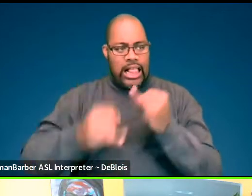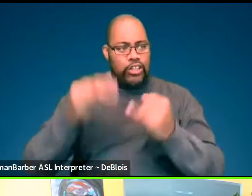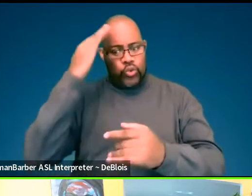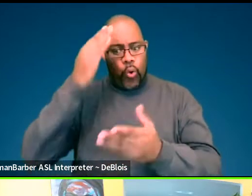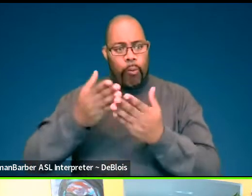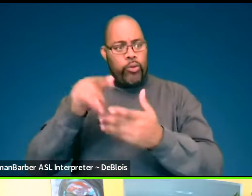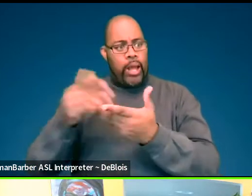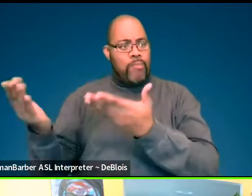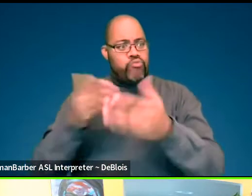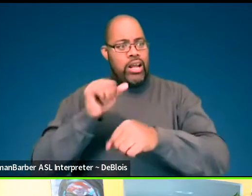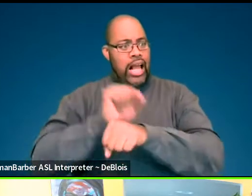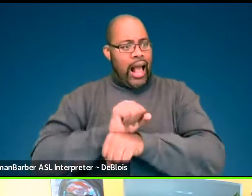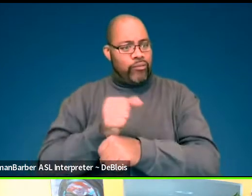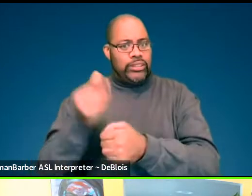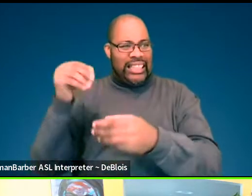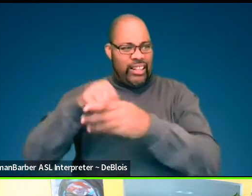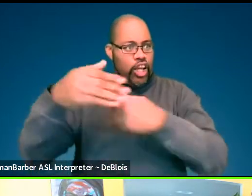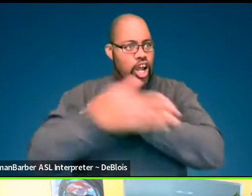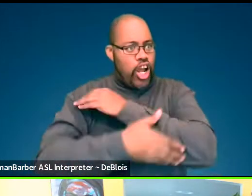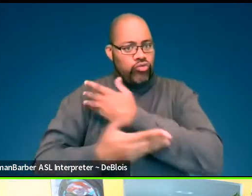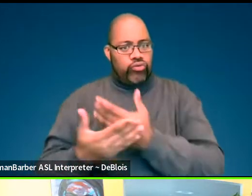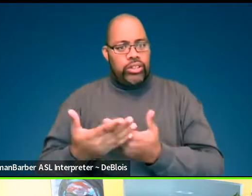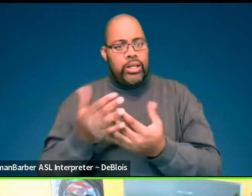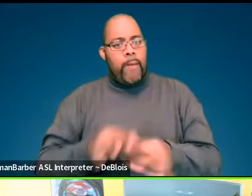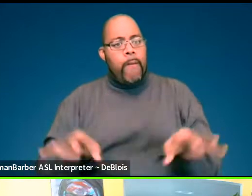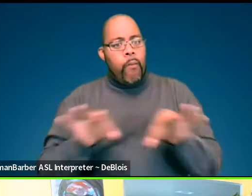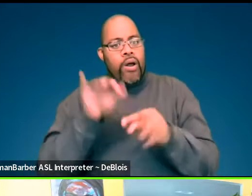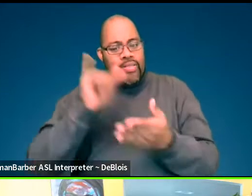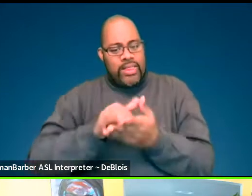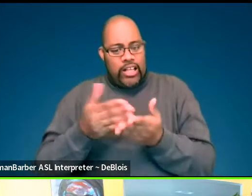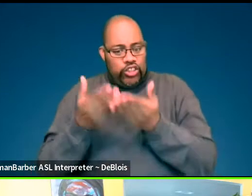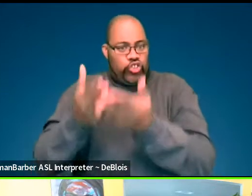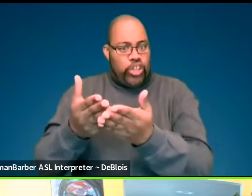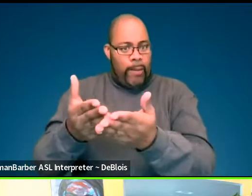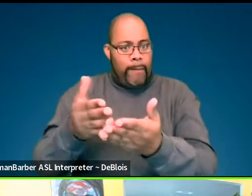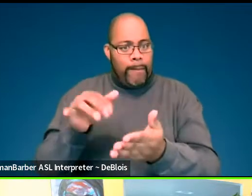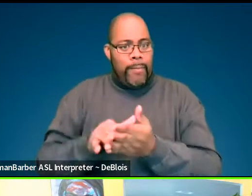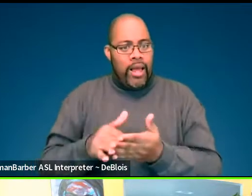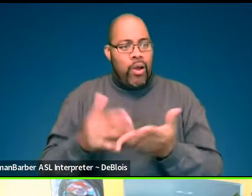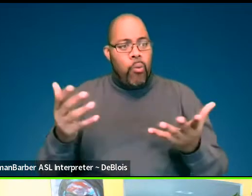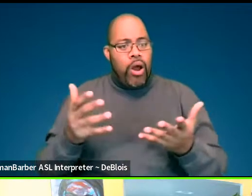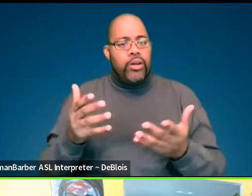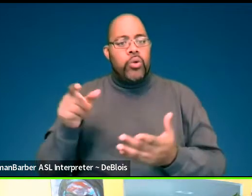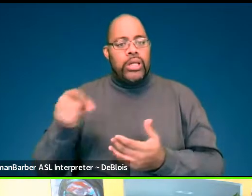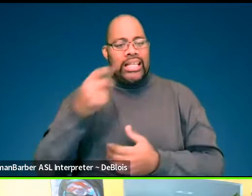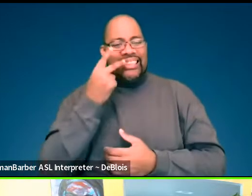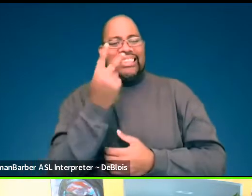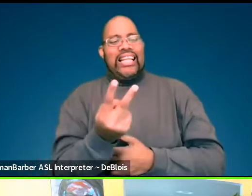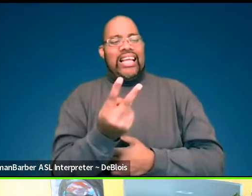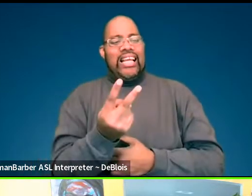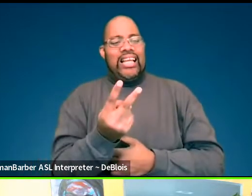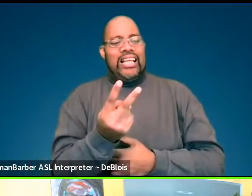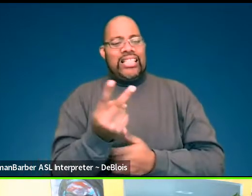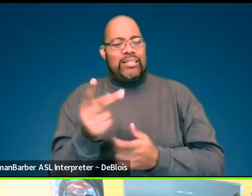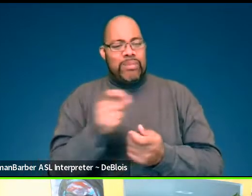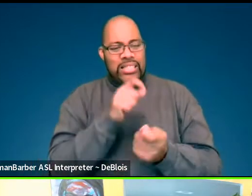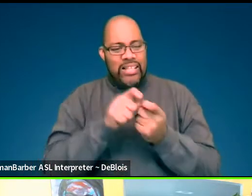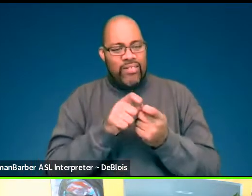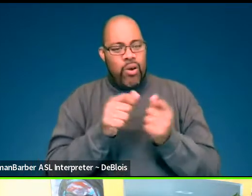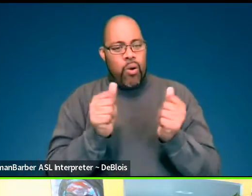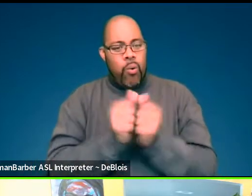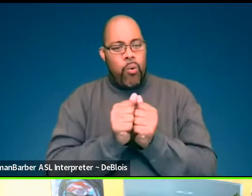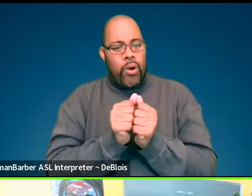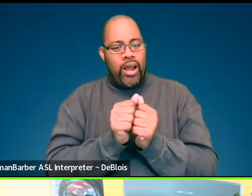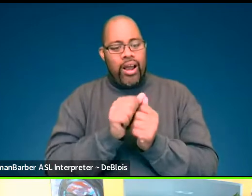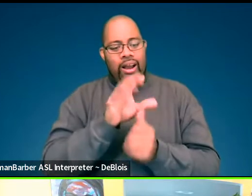country. The importance of that vessel is that you could see specifically with the